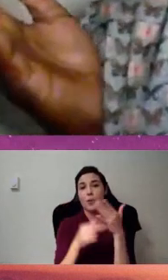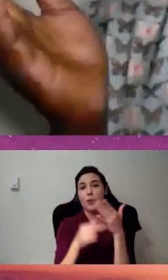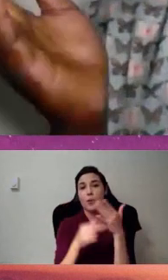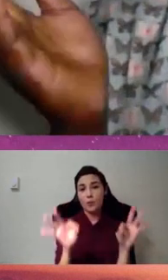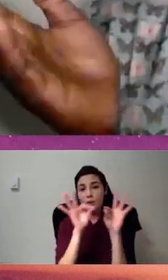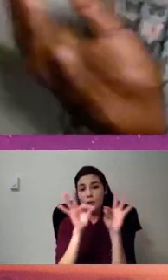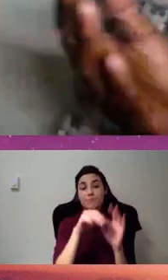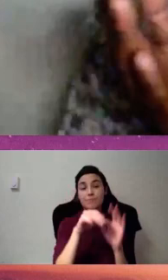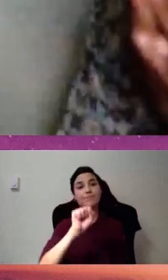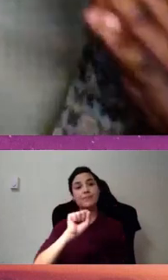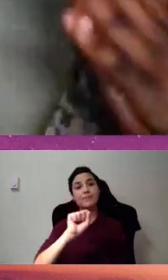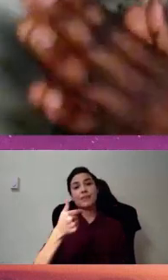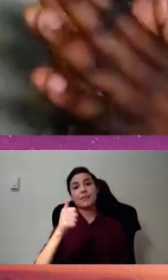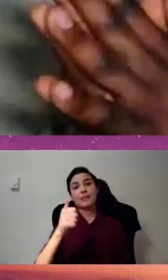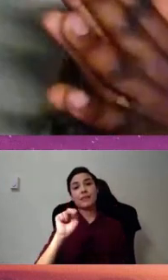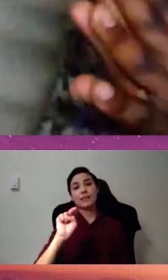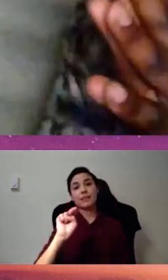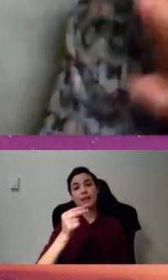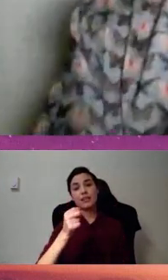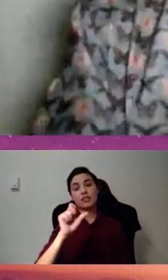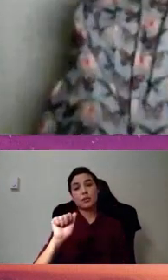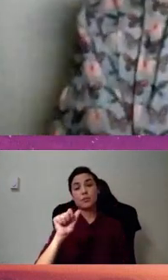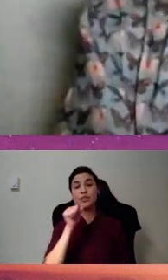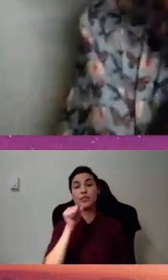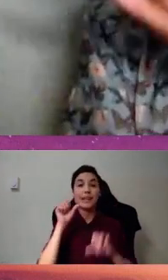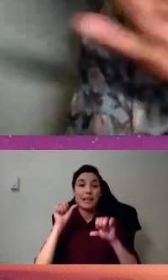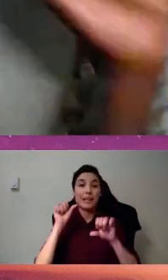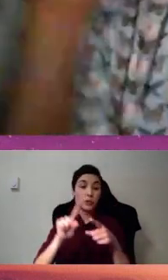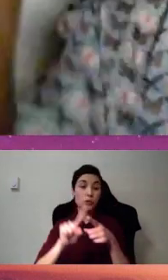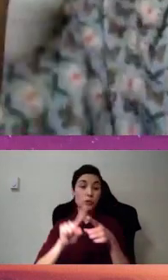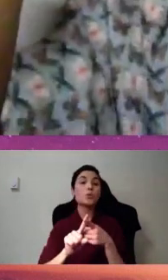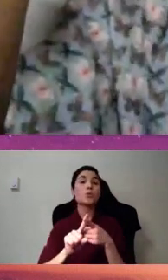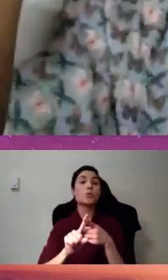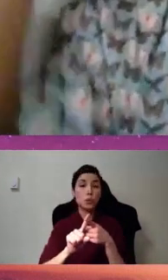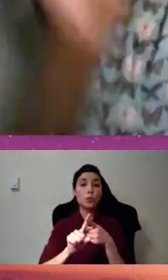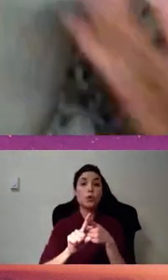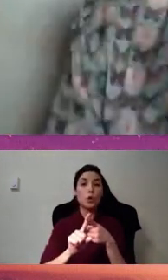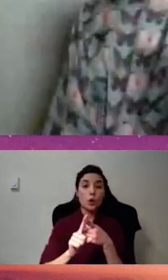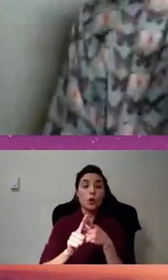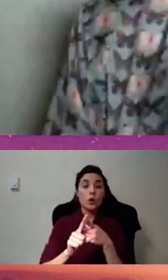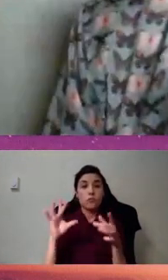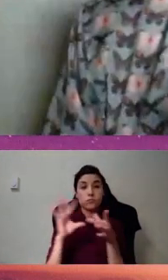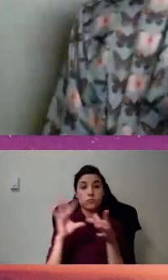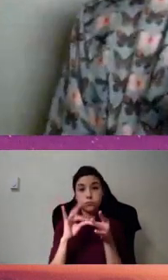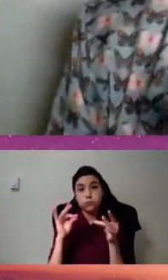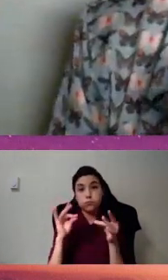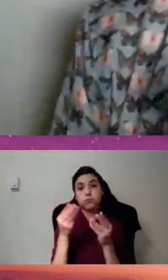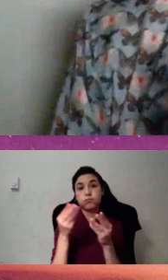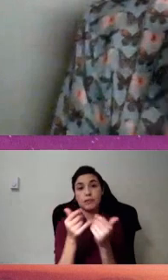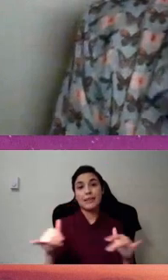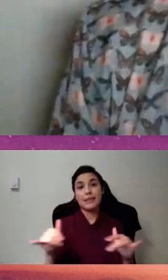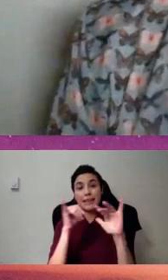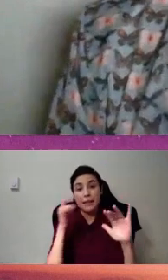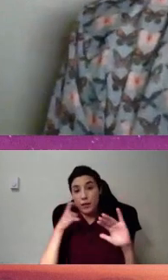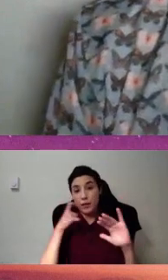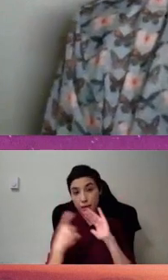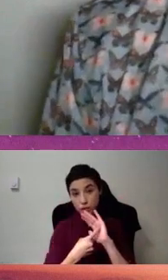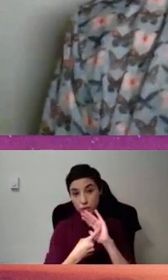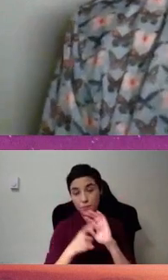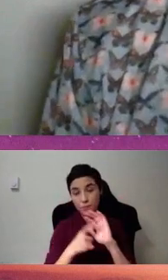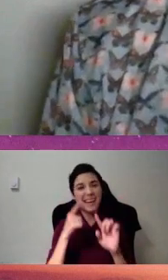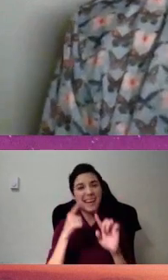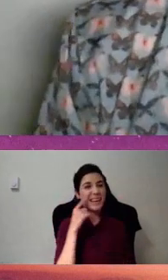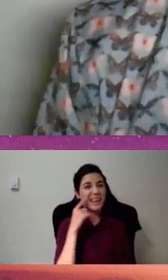and we had a land acknowledgement at the beginning that Amy did, I think it's also important to bring that full circle and close with the land acknowledgement as